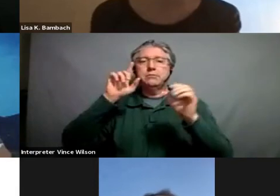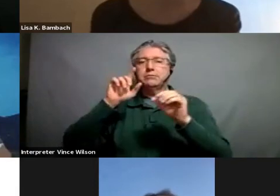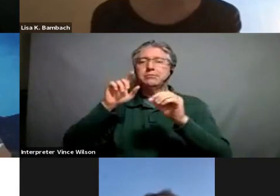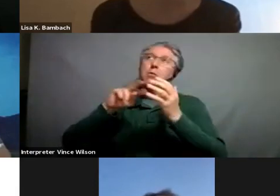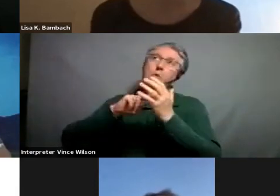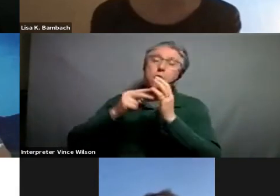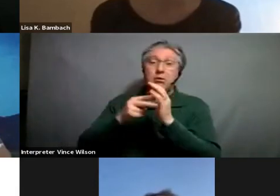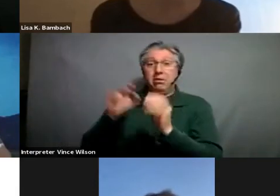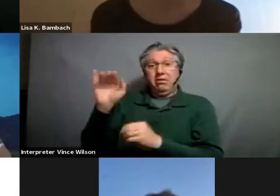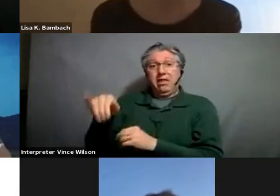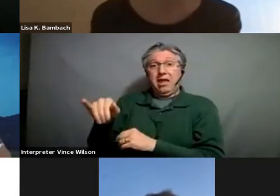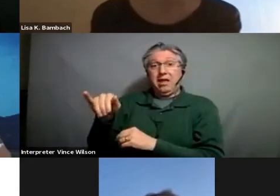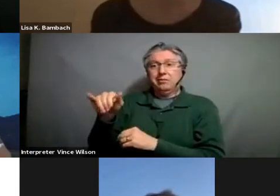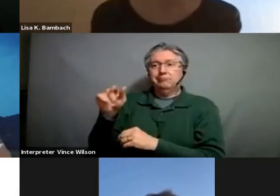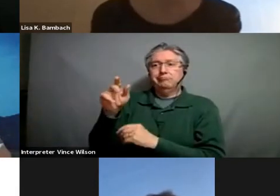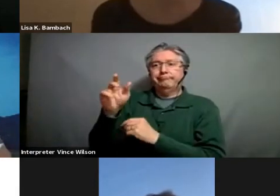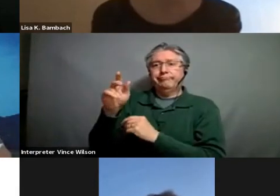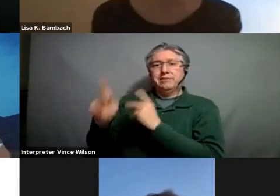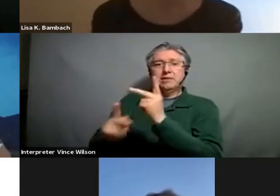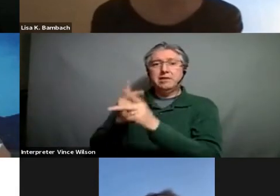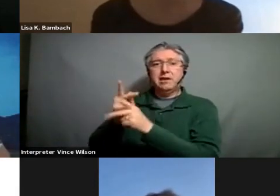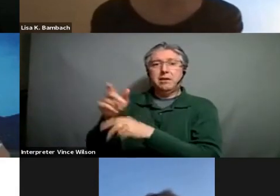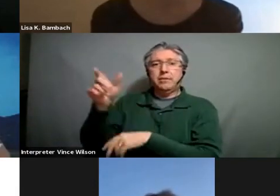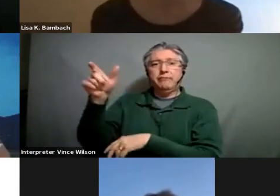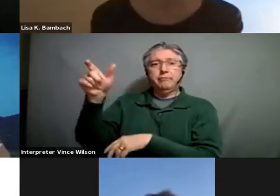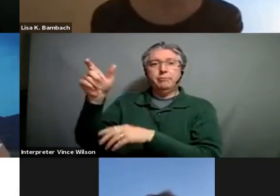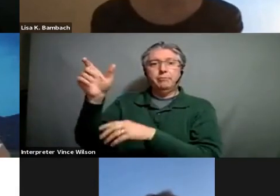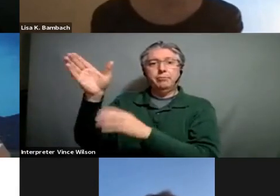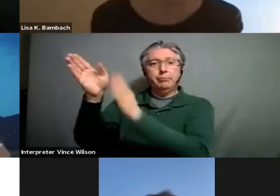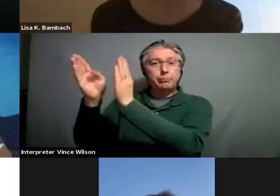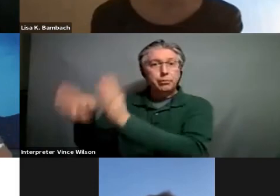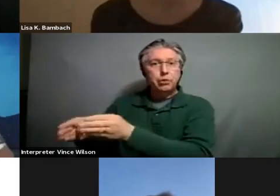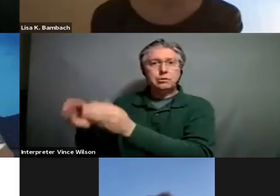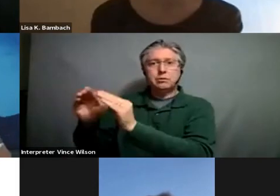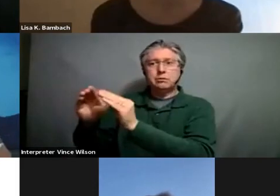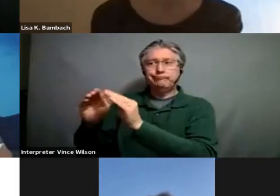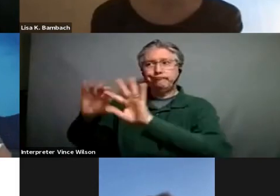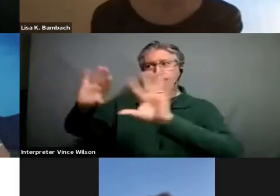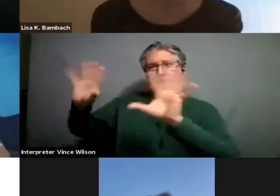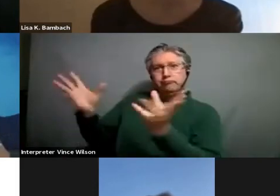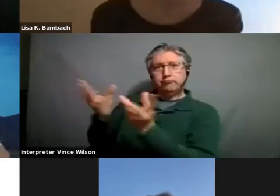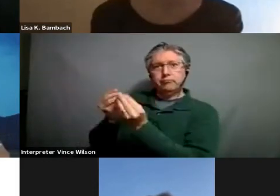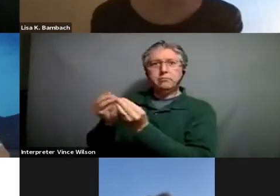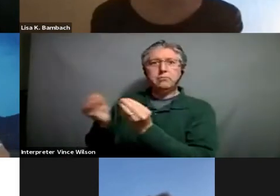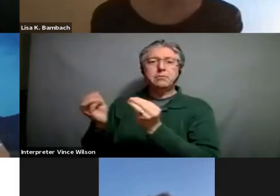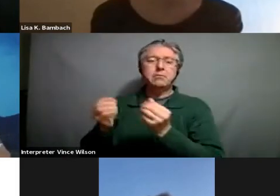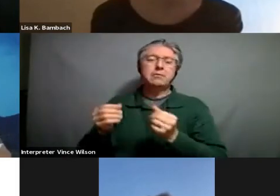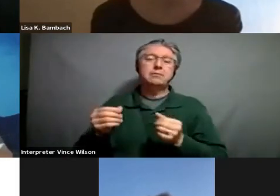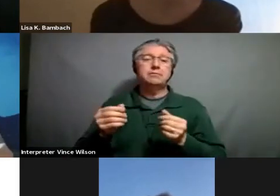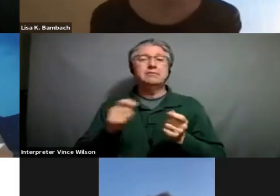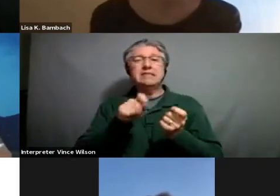picture of the person or that type of person or that market. So it's good and bad having so much